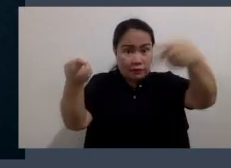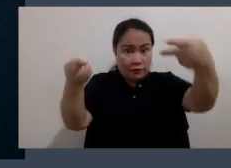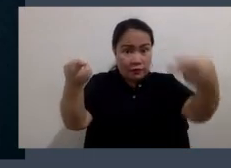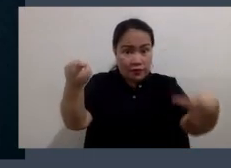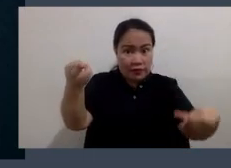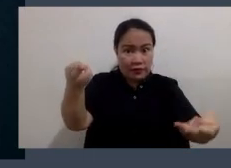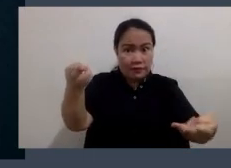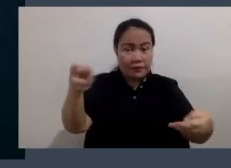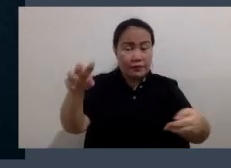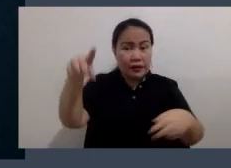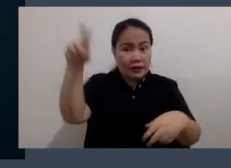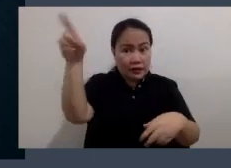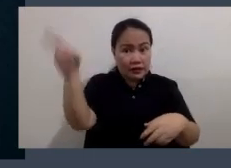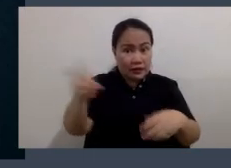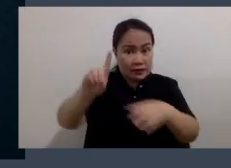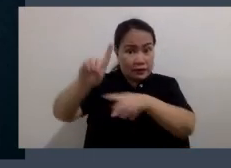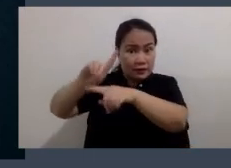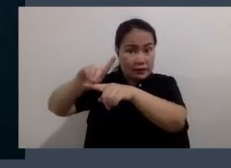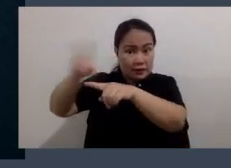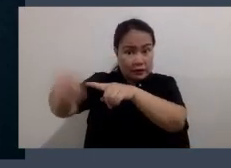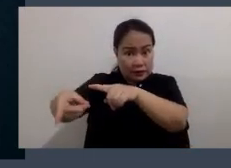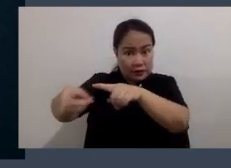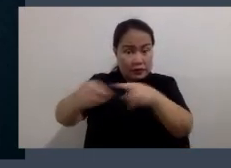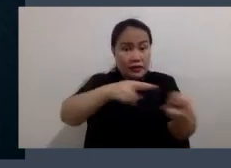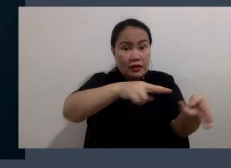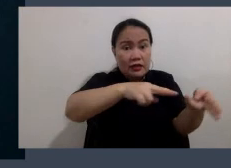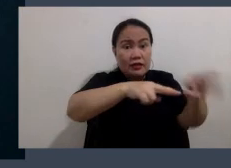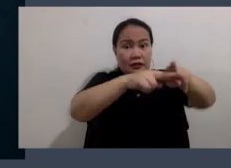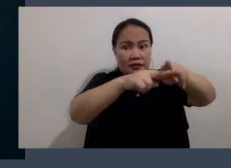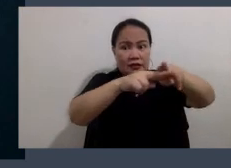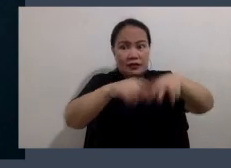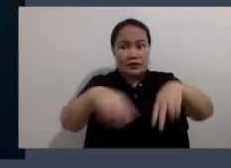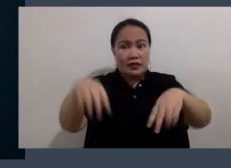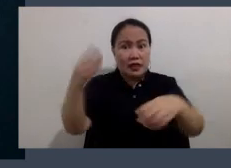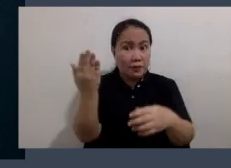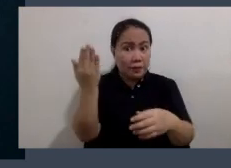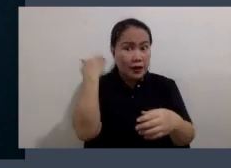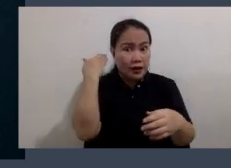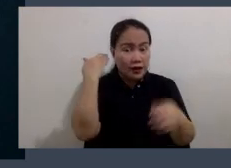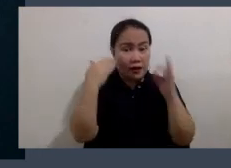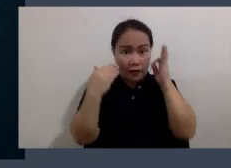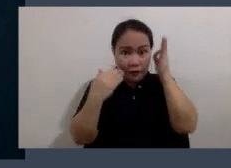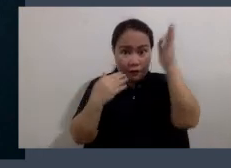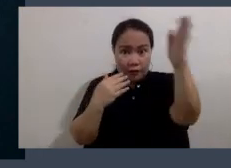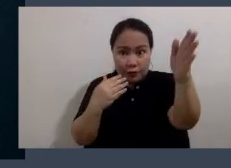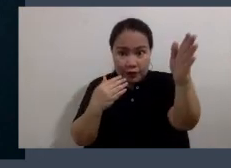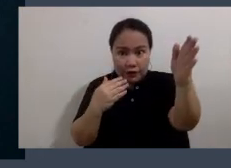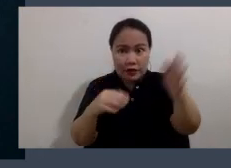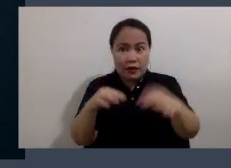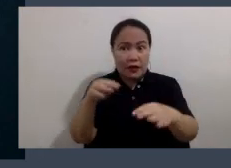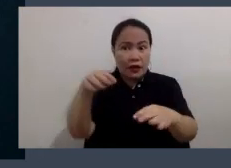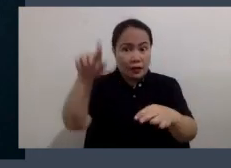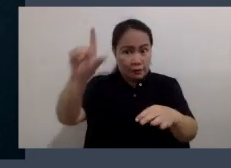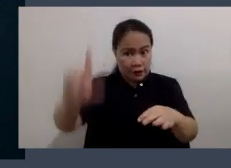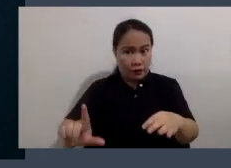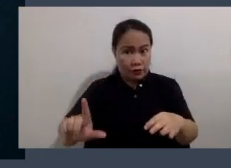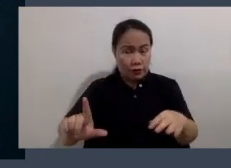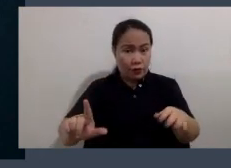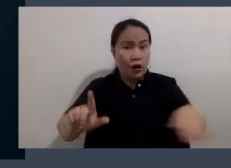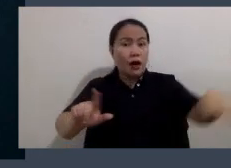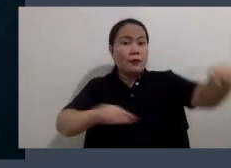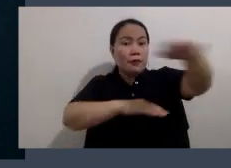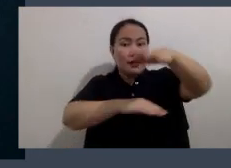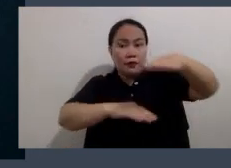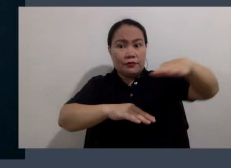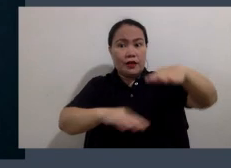Decrease, increase. Backward, forward. Below, above. Interesting, of course, that is